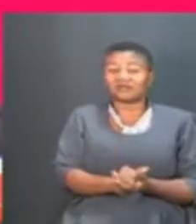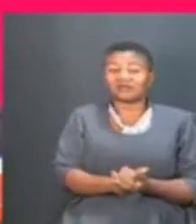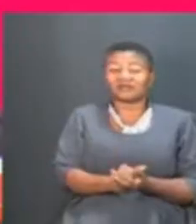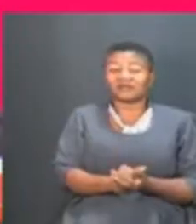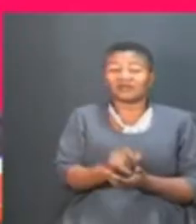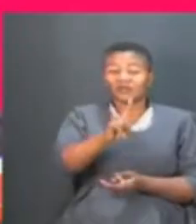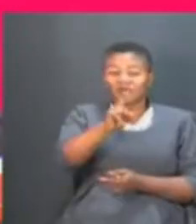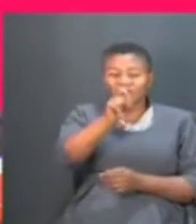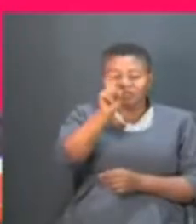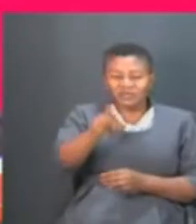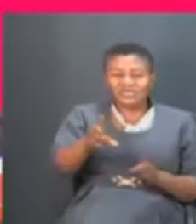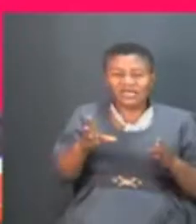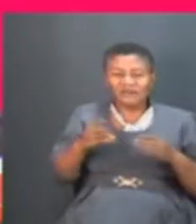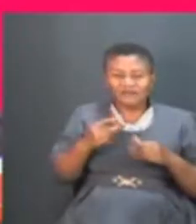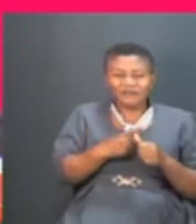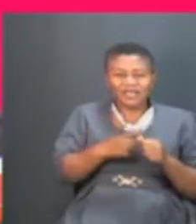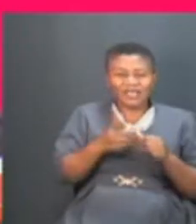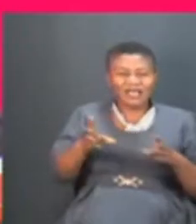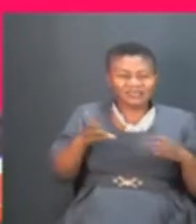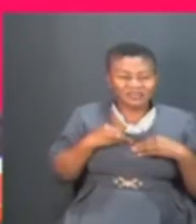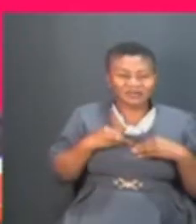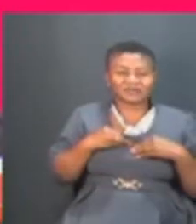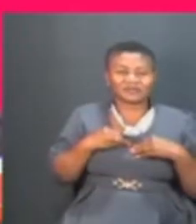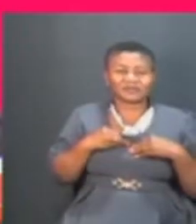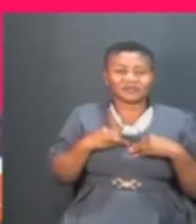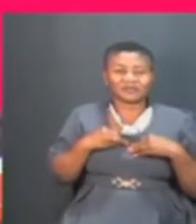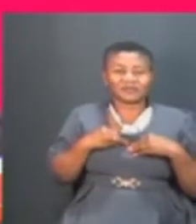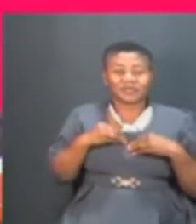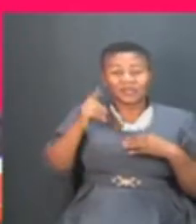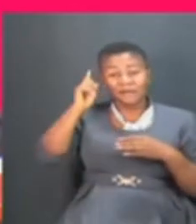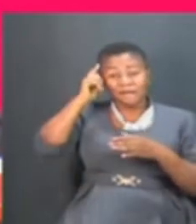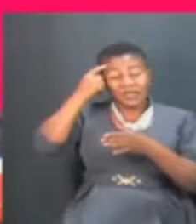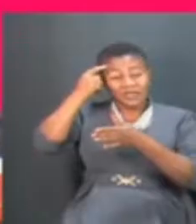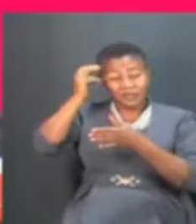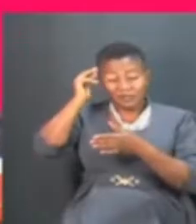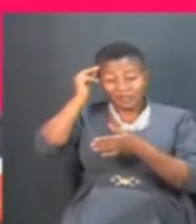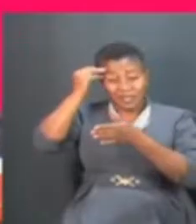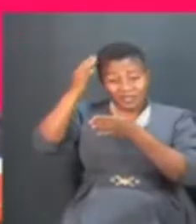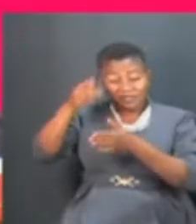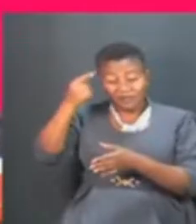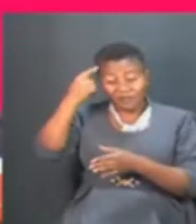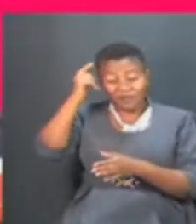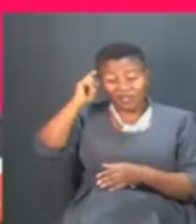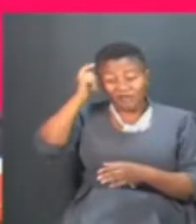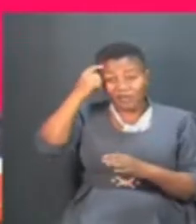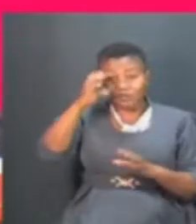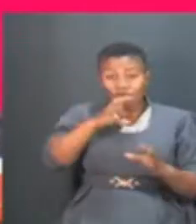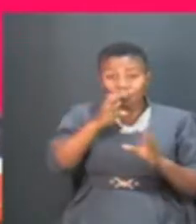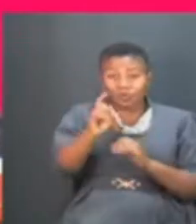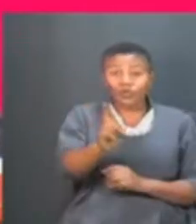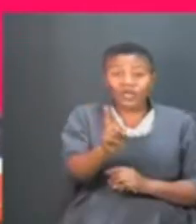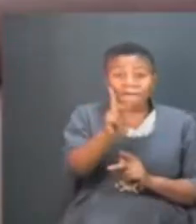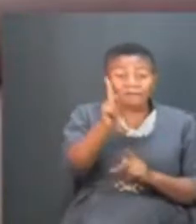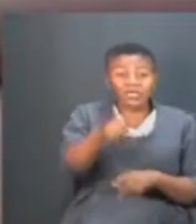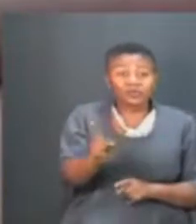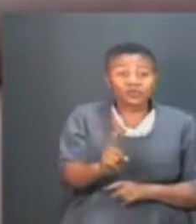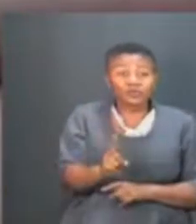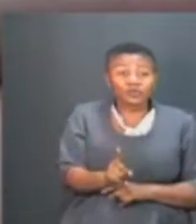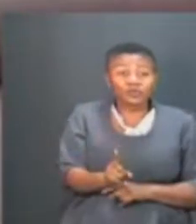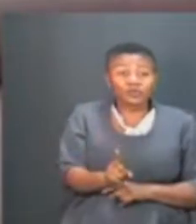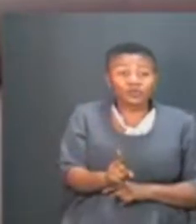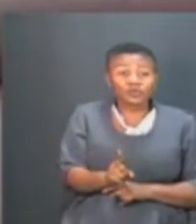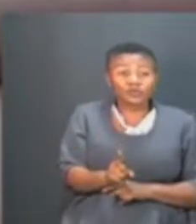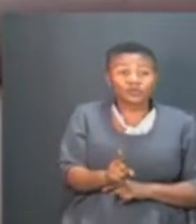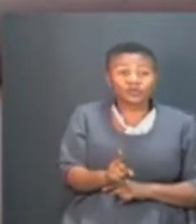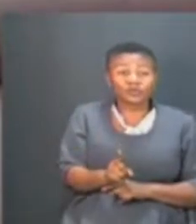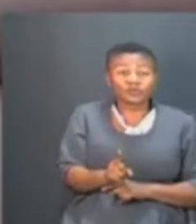admitted. Where is the Minister for Government Communication? Where is he? He's a member of parliament. Where is he? And in